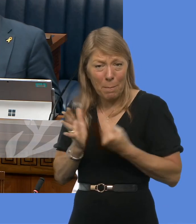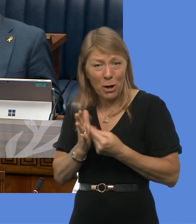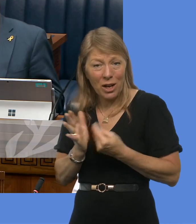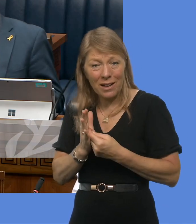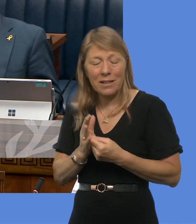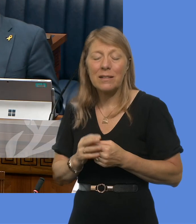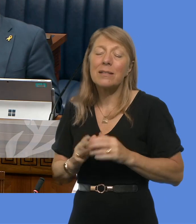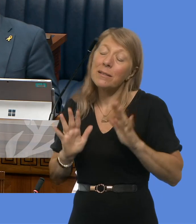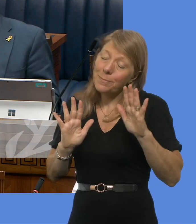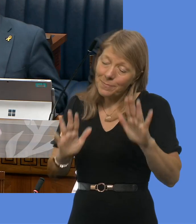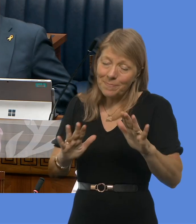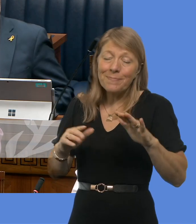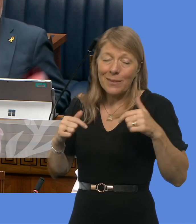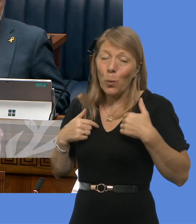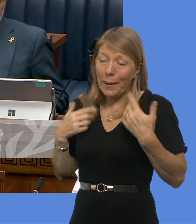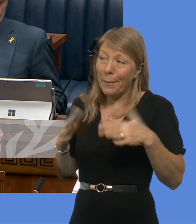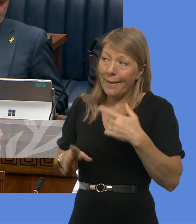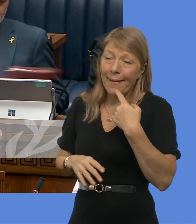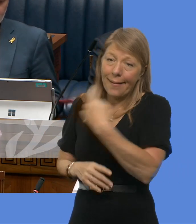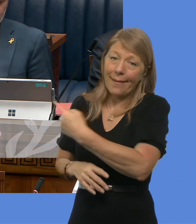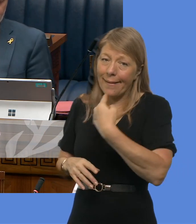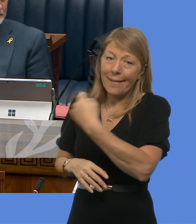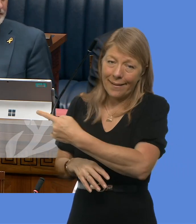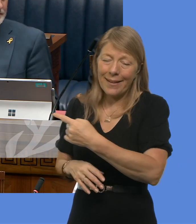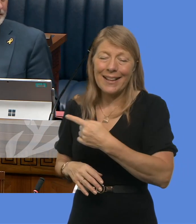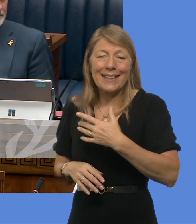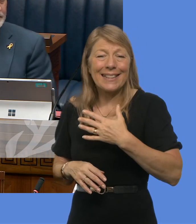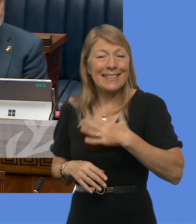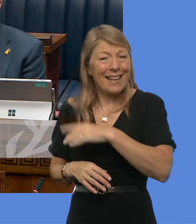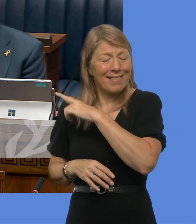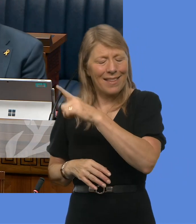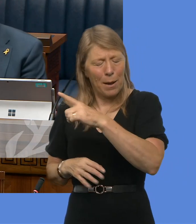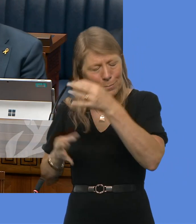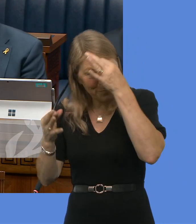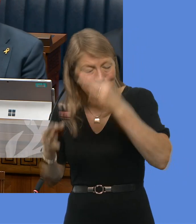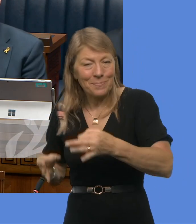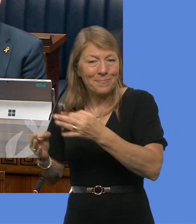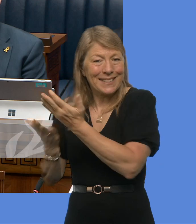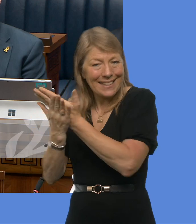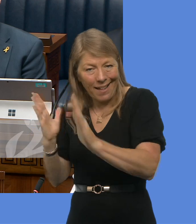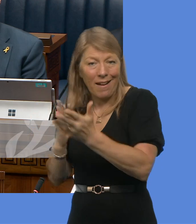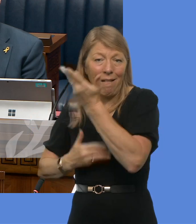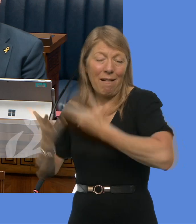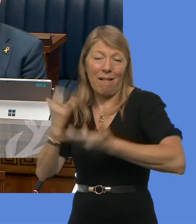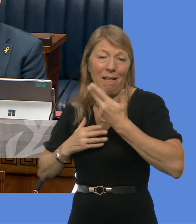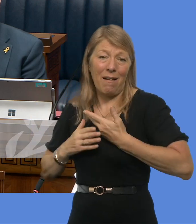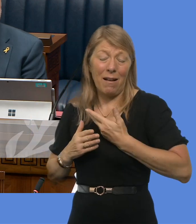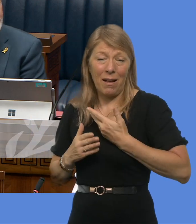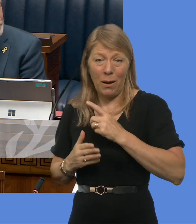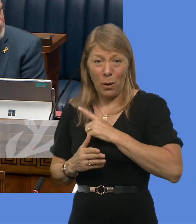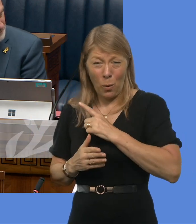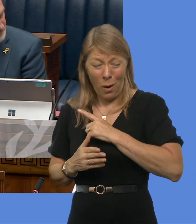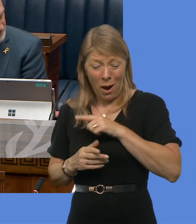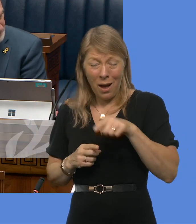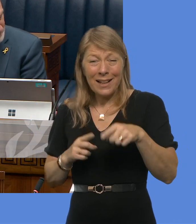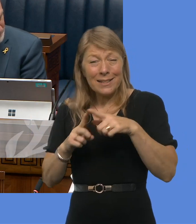representations on this issue. We need the highest level of certainty we possibly can. We don't want to get to the stage where we are looking into that cliff